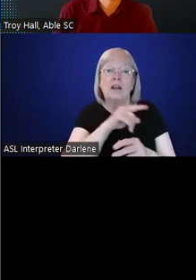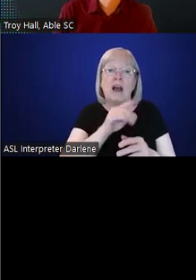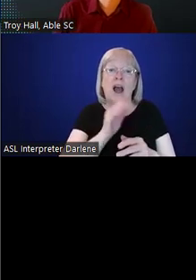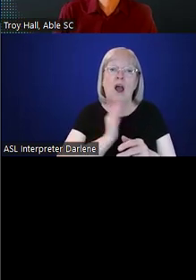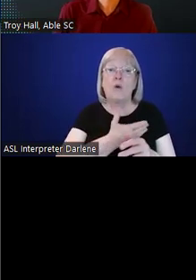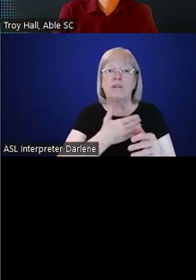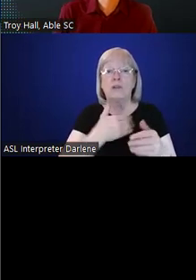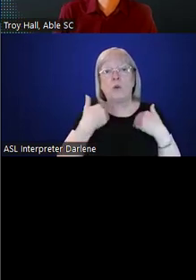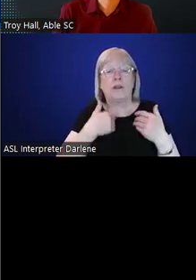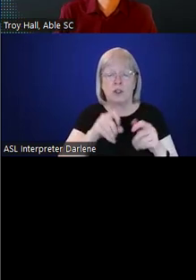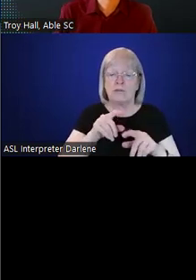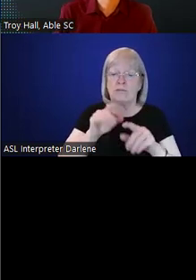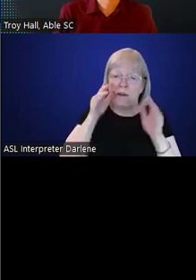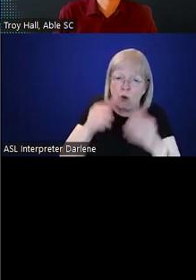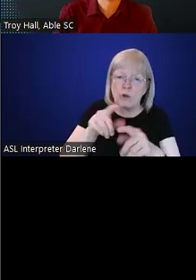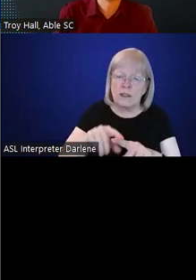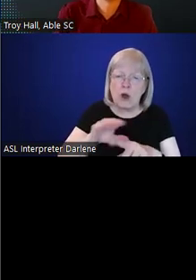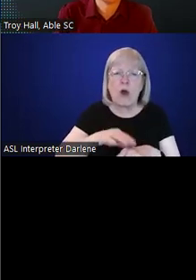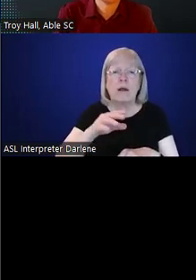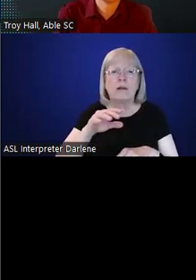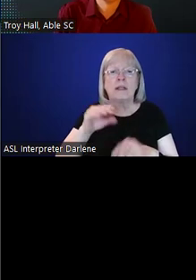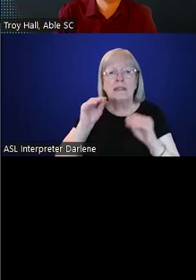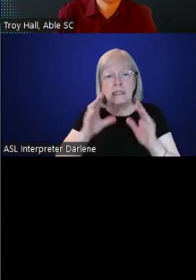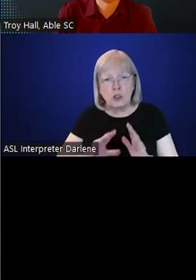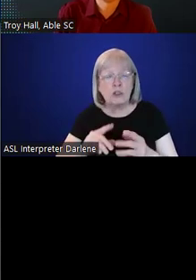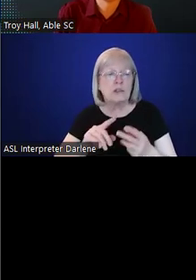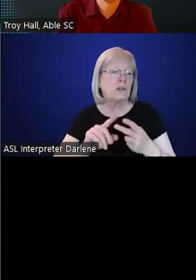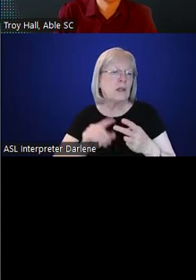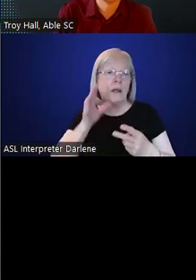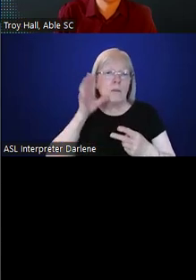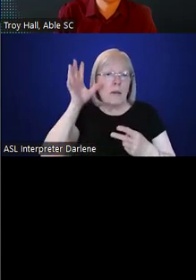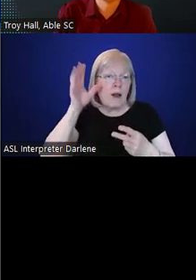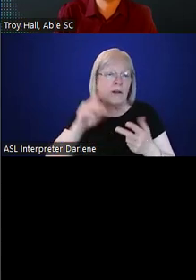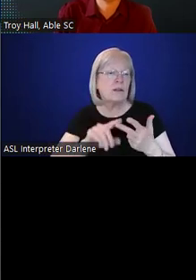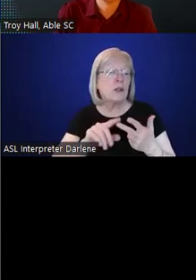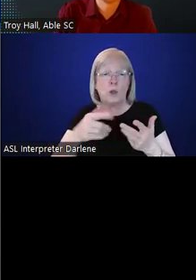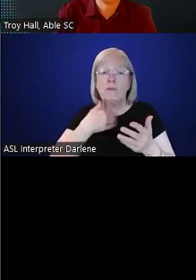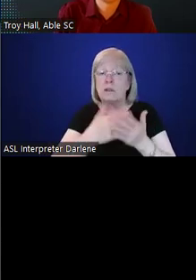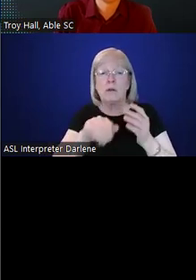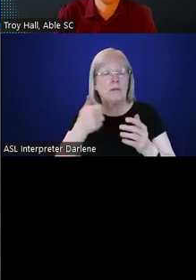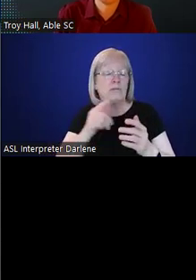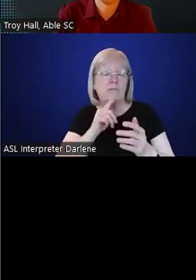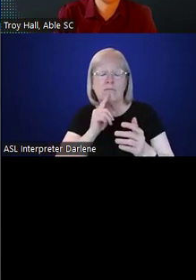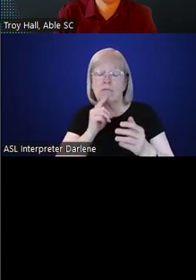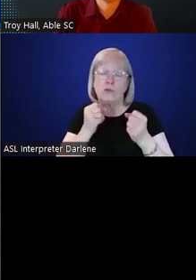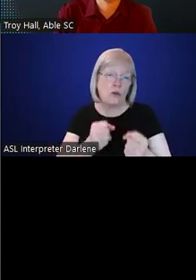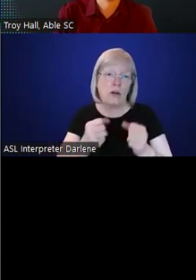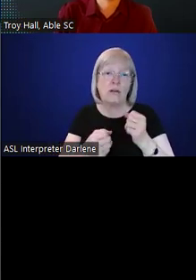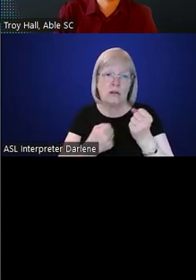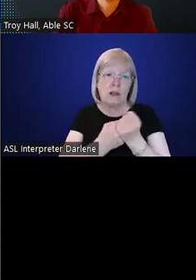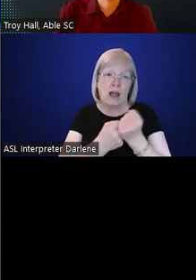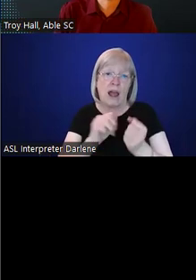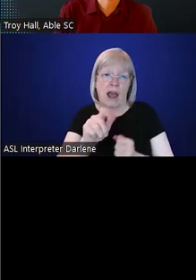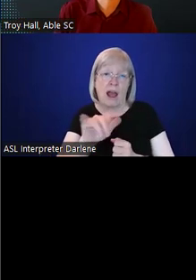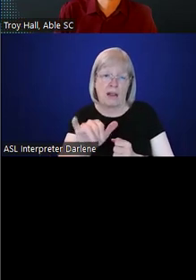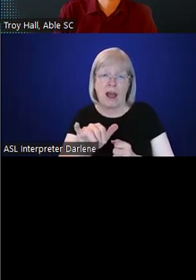parents, and then there are some incredibly strong allies who are people without disabilities. But